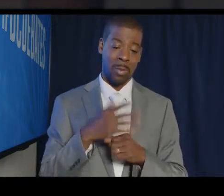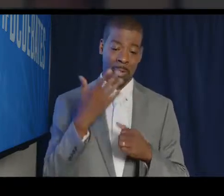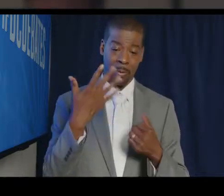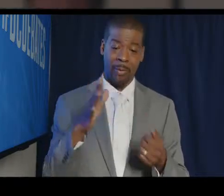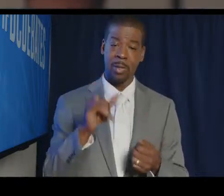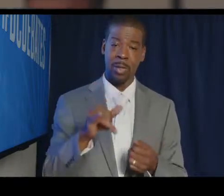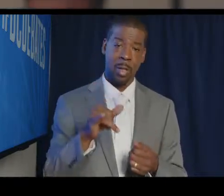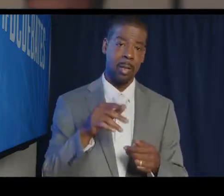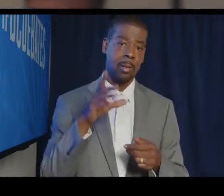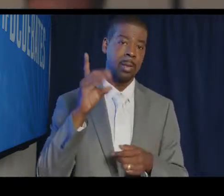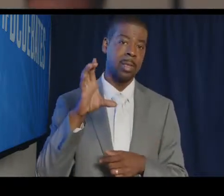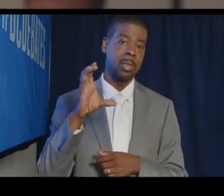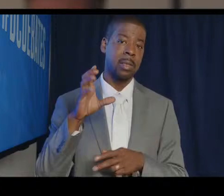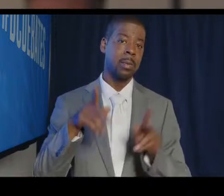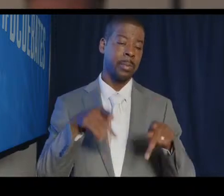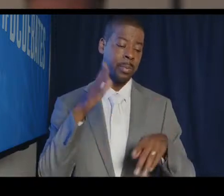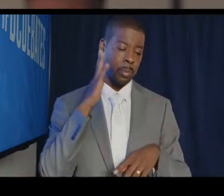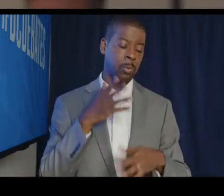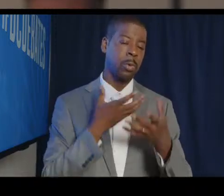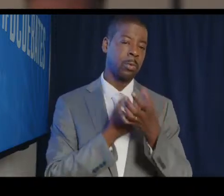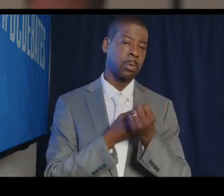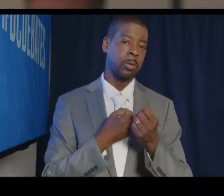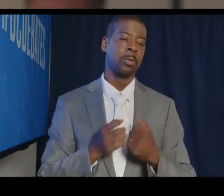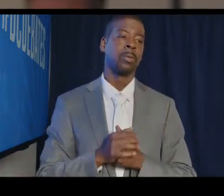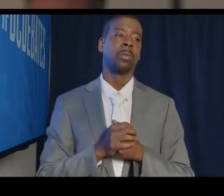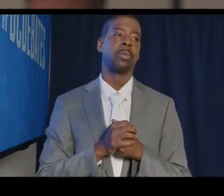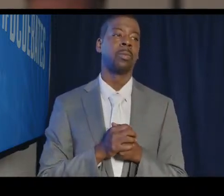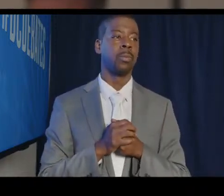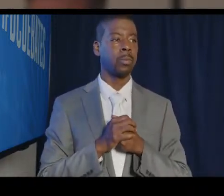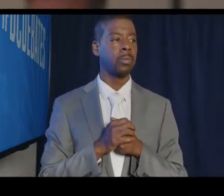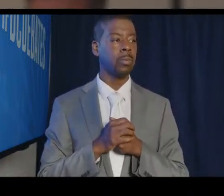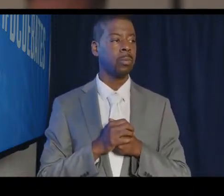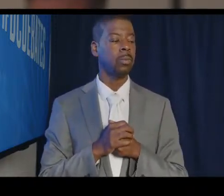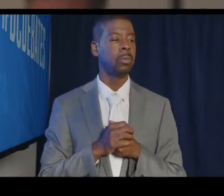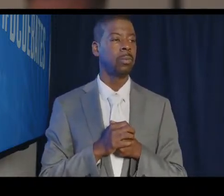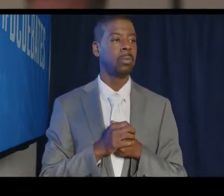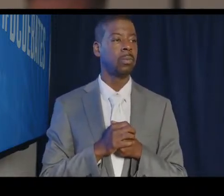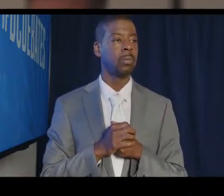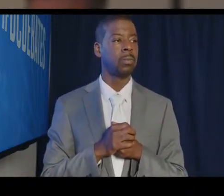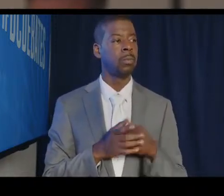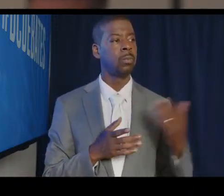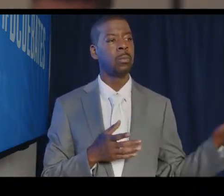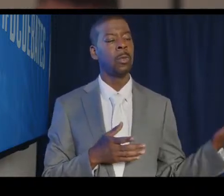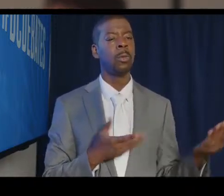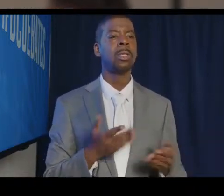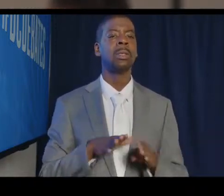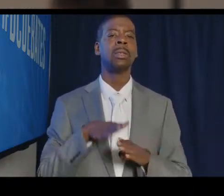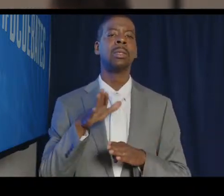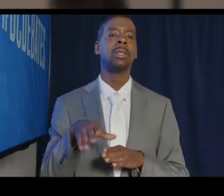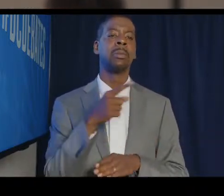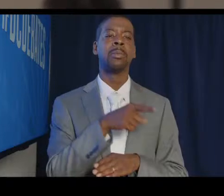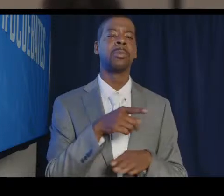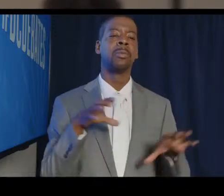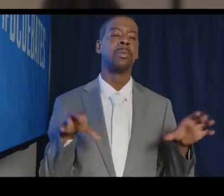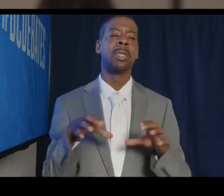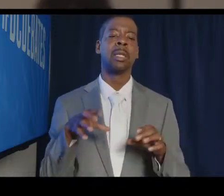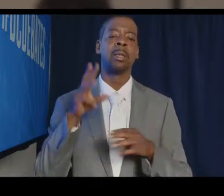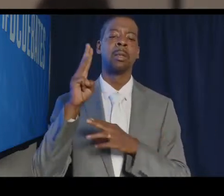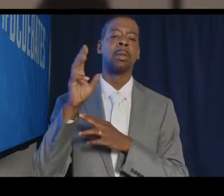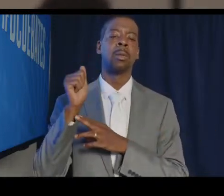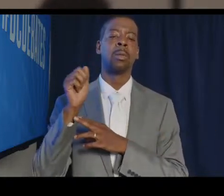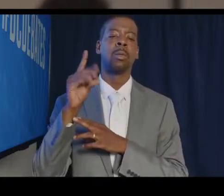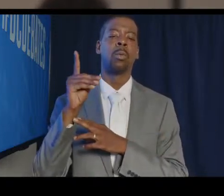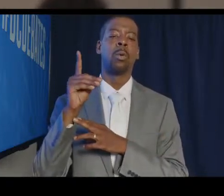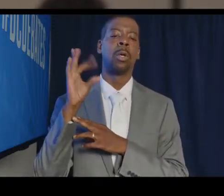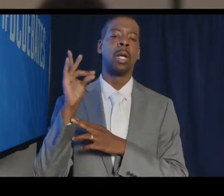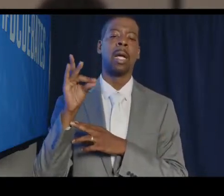A follow-up on this for our incumbent lawmakers. Councilmember Henderson, what steps have you taken so far in Ward 8 to make sure residents